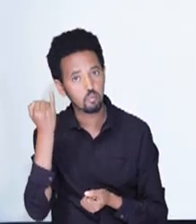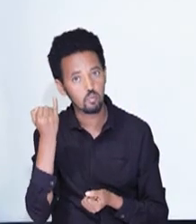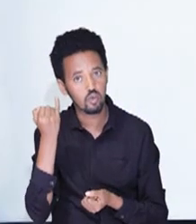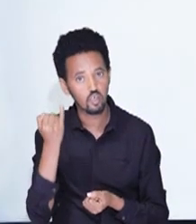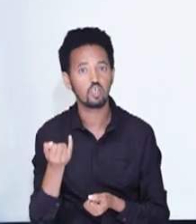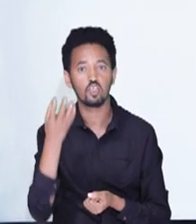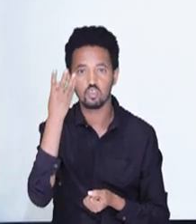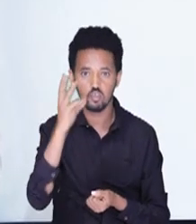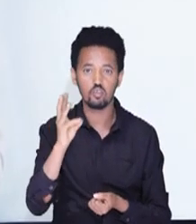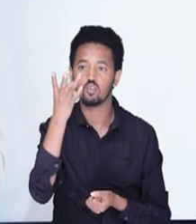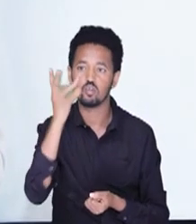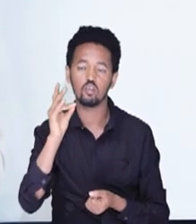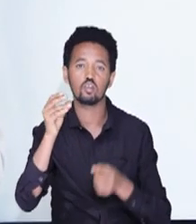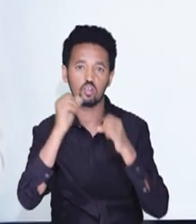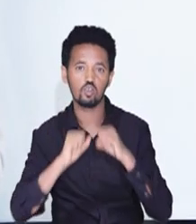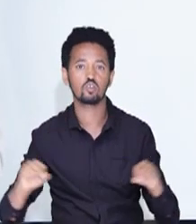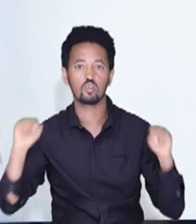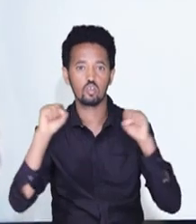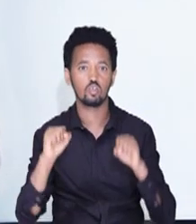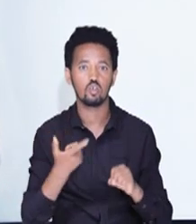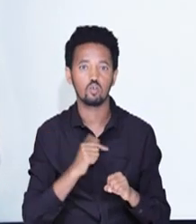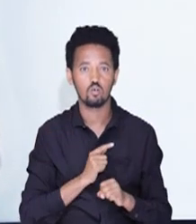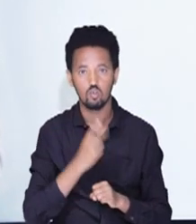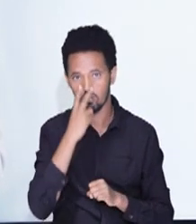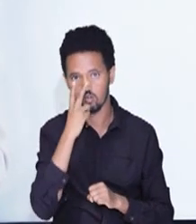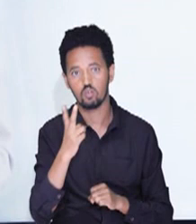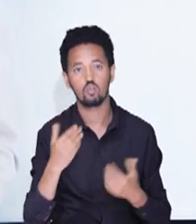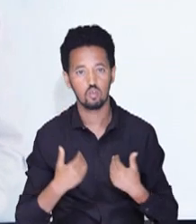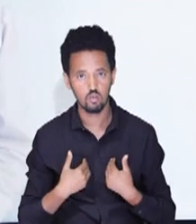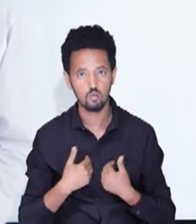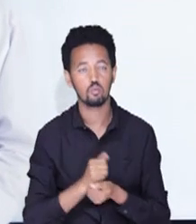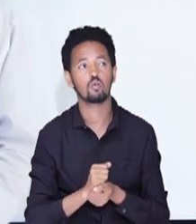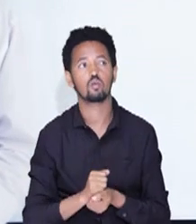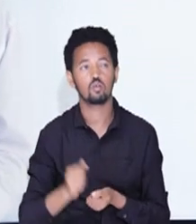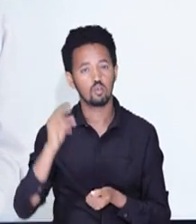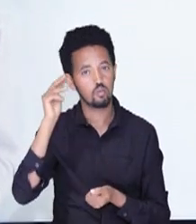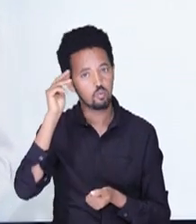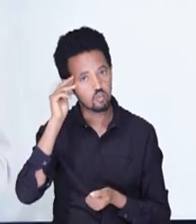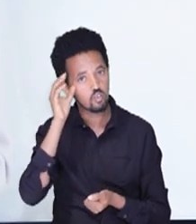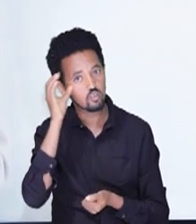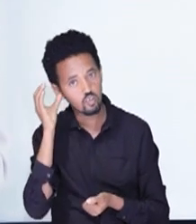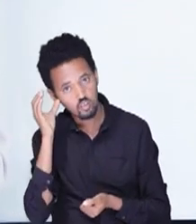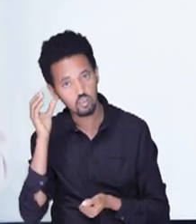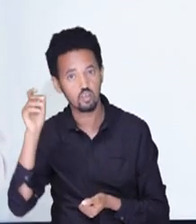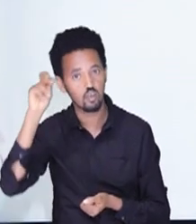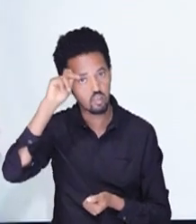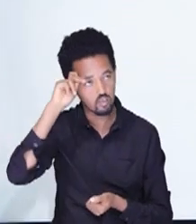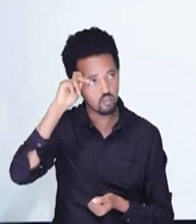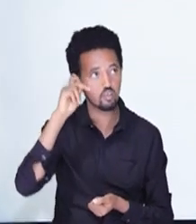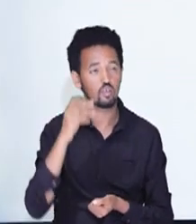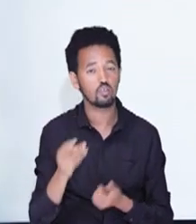China and Japan in the 16th and 17th century. We have seen about the Ming Dynasty and